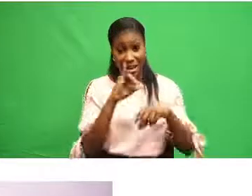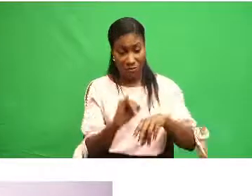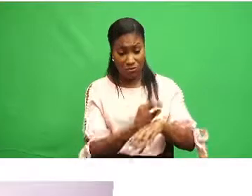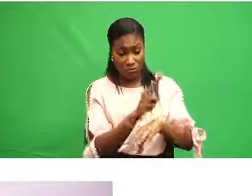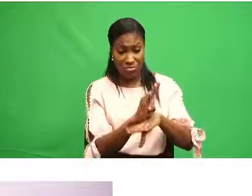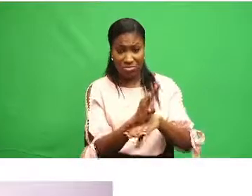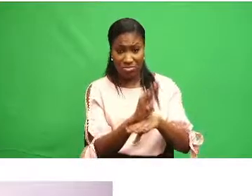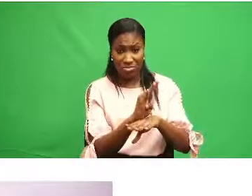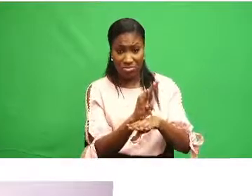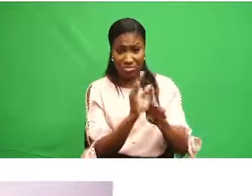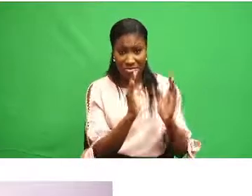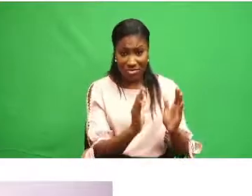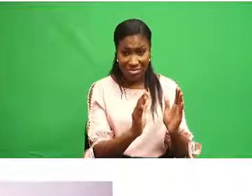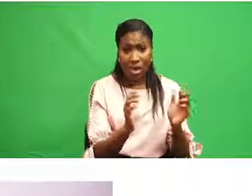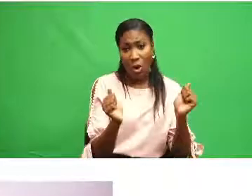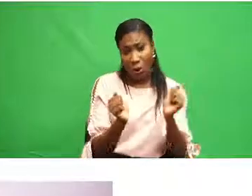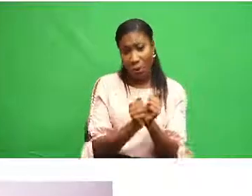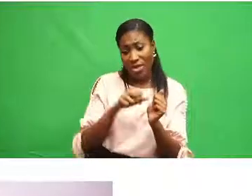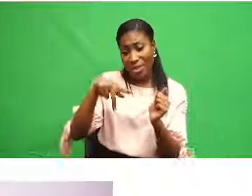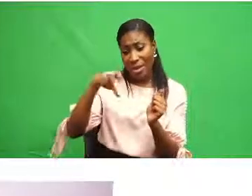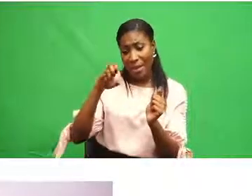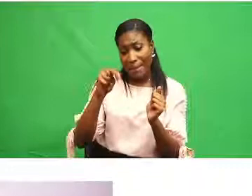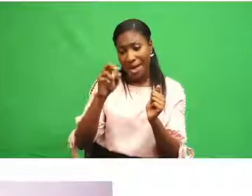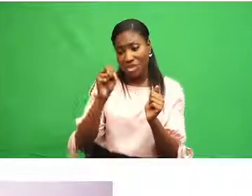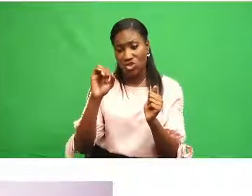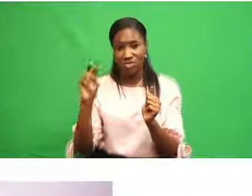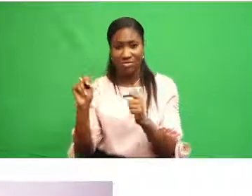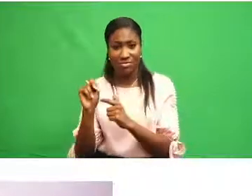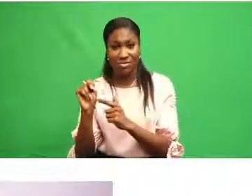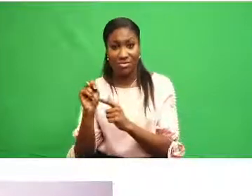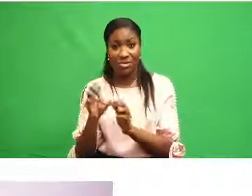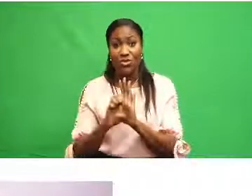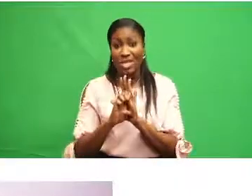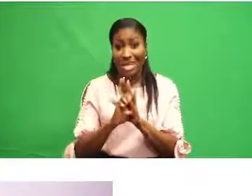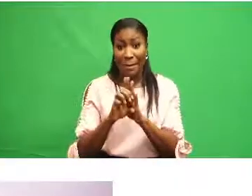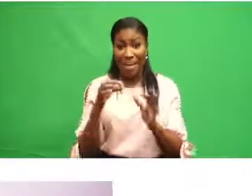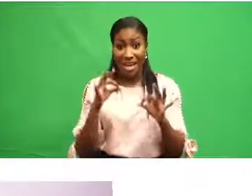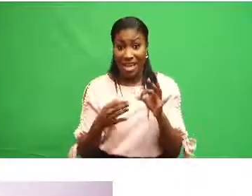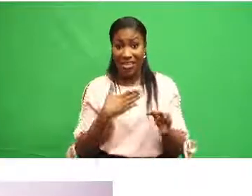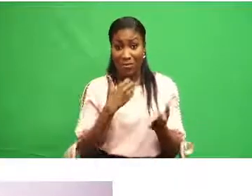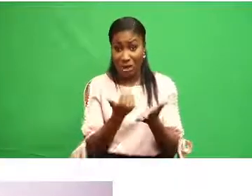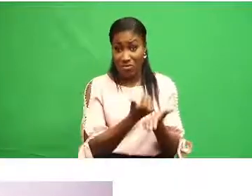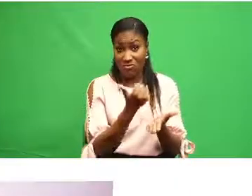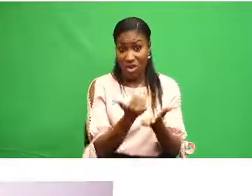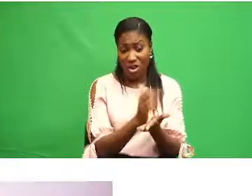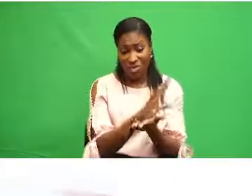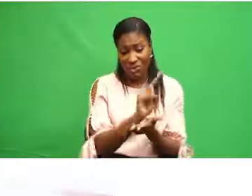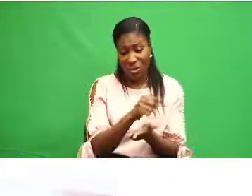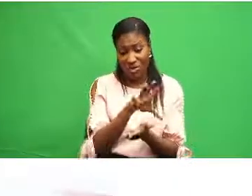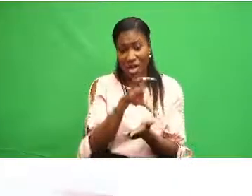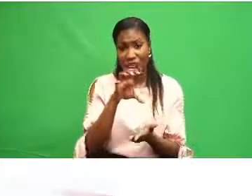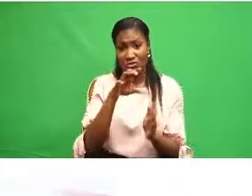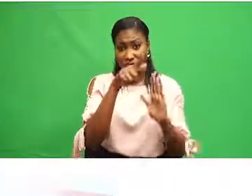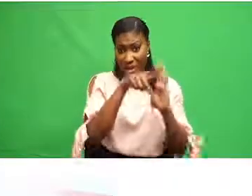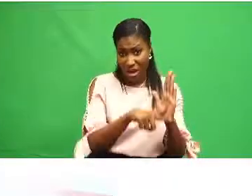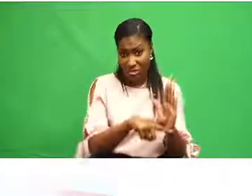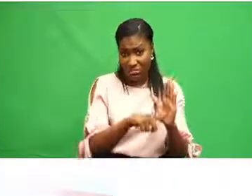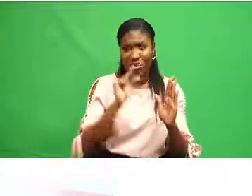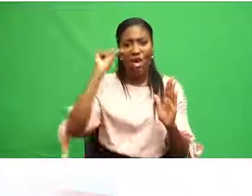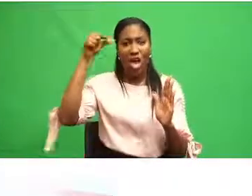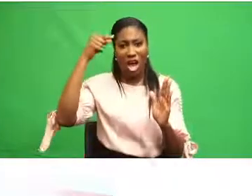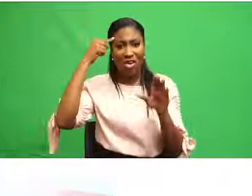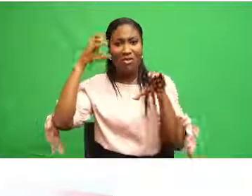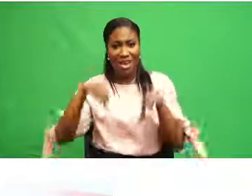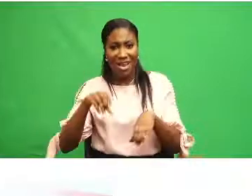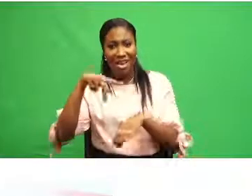lot of misconceptions there, whereby people think if I'm working, I don't qualify. Hence where you see sometimes the information doesn't come